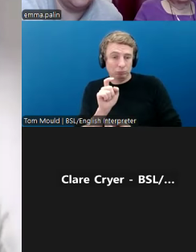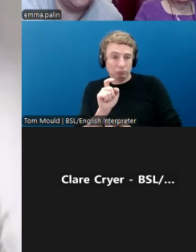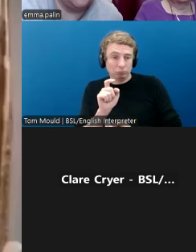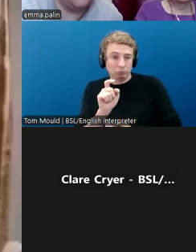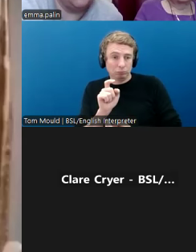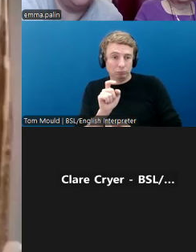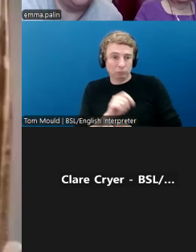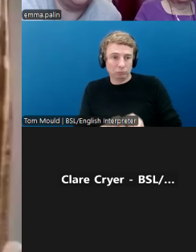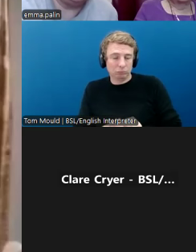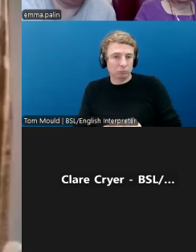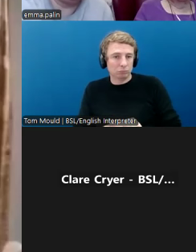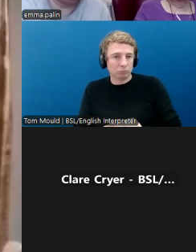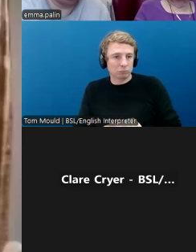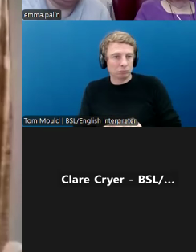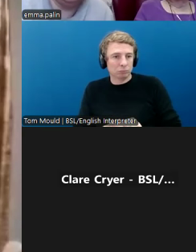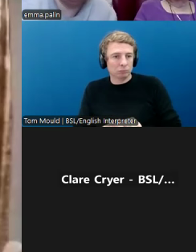Stop.